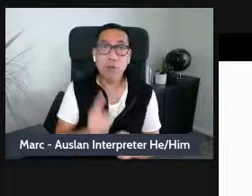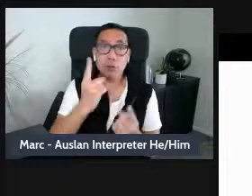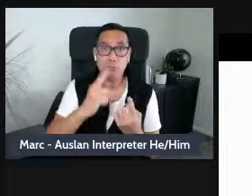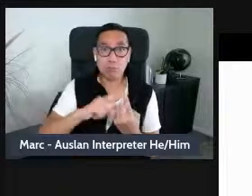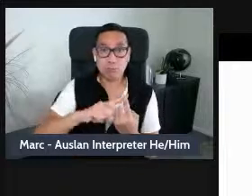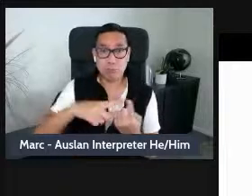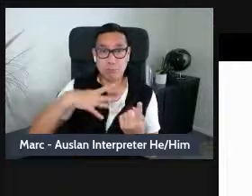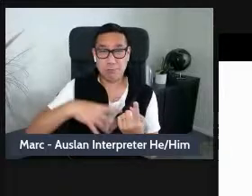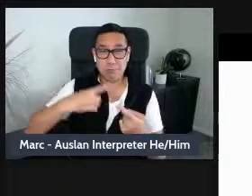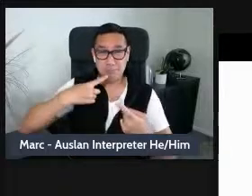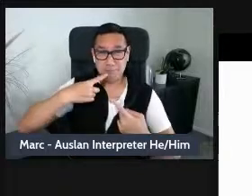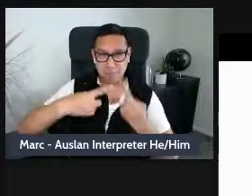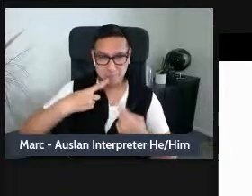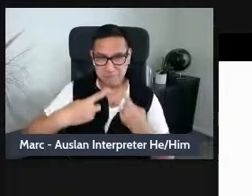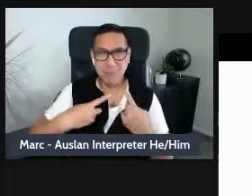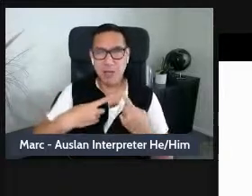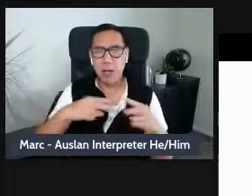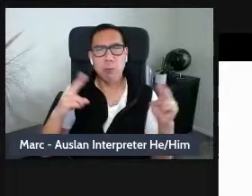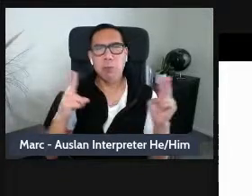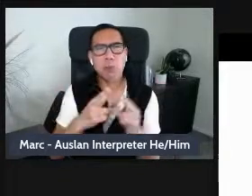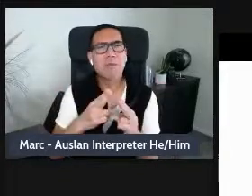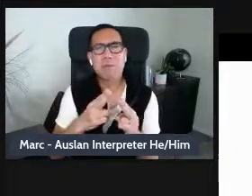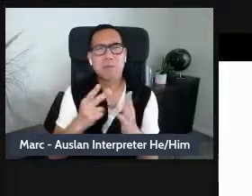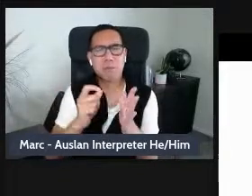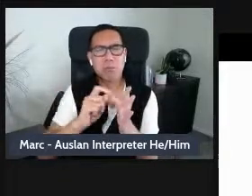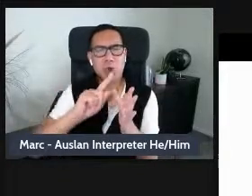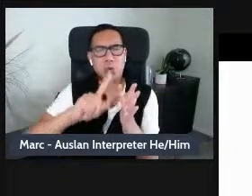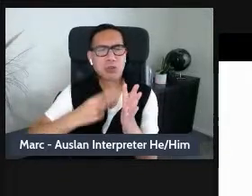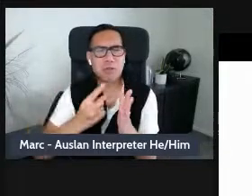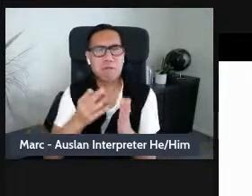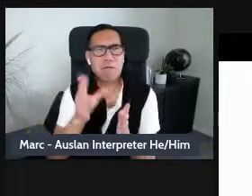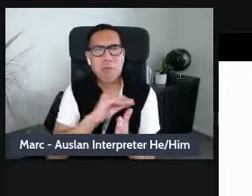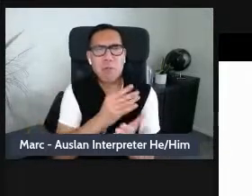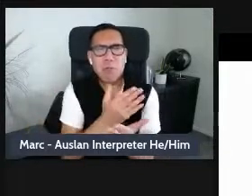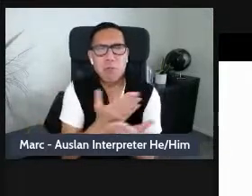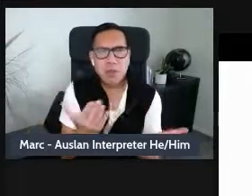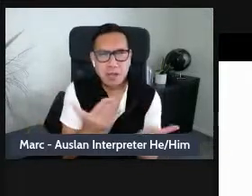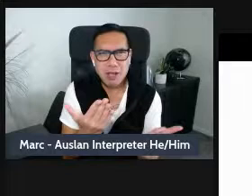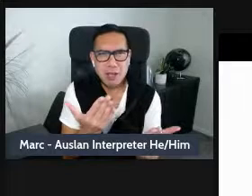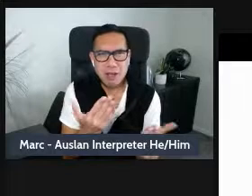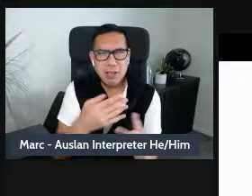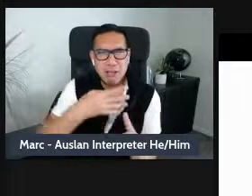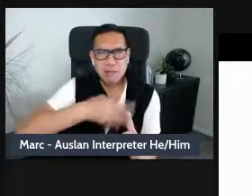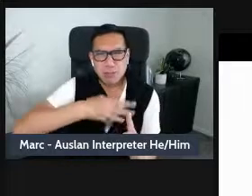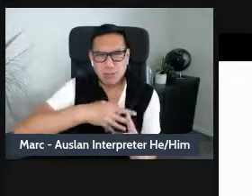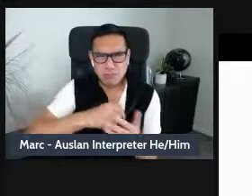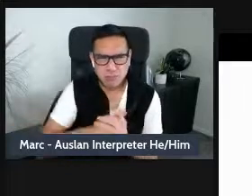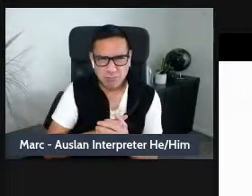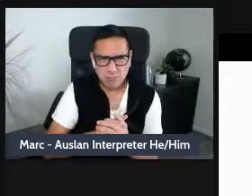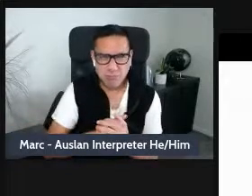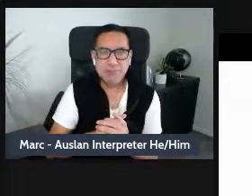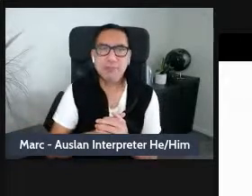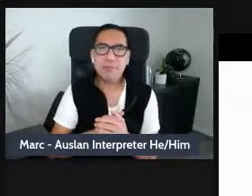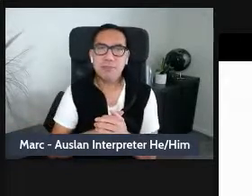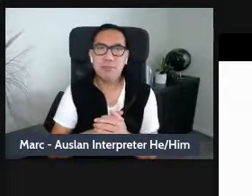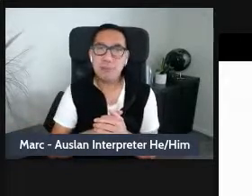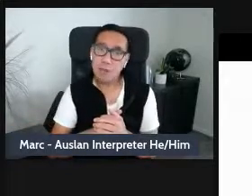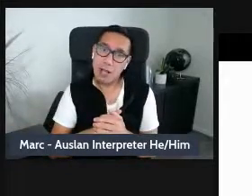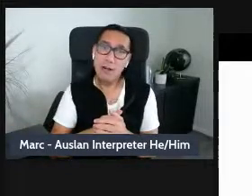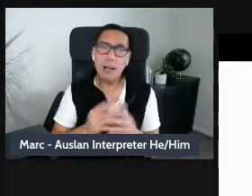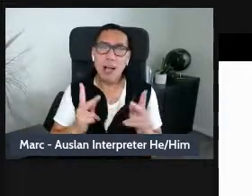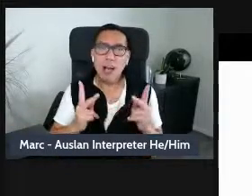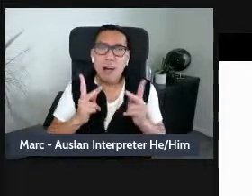about where this project came from. And from a physical activity or